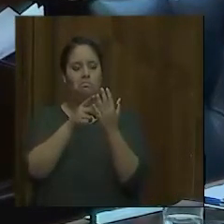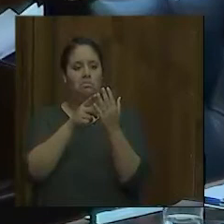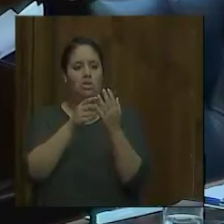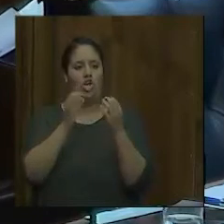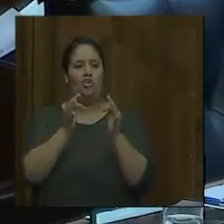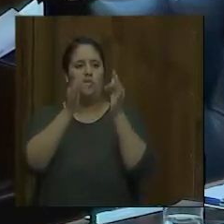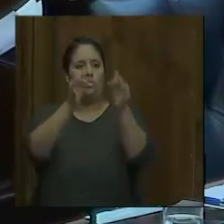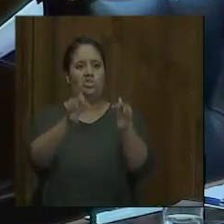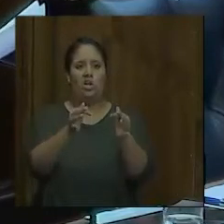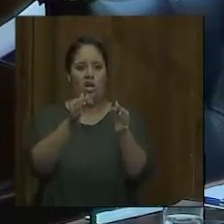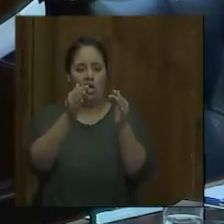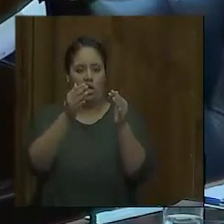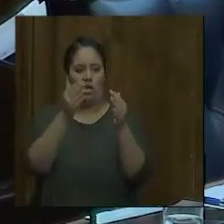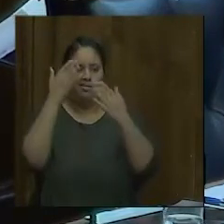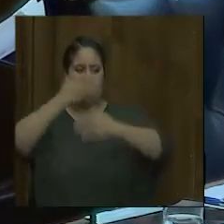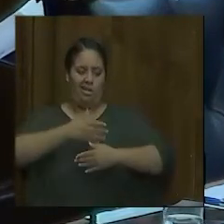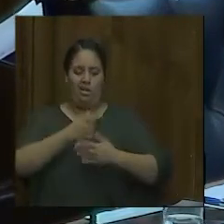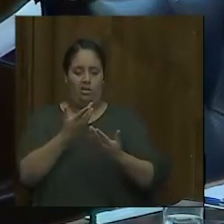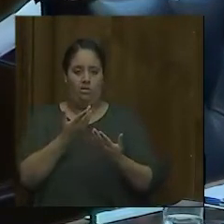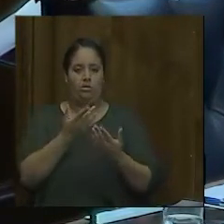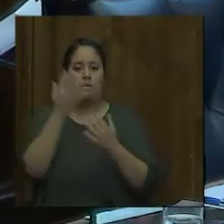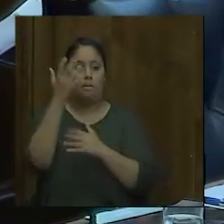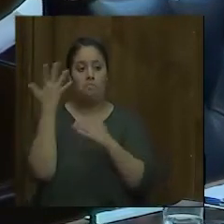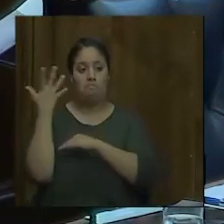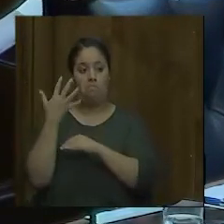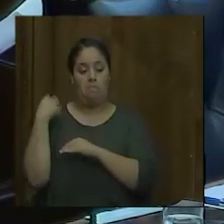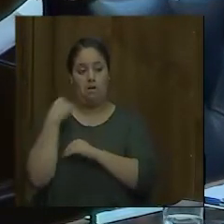future. The minister in her speech